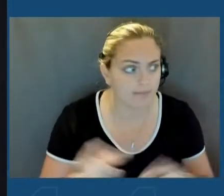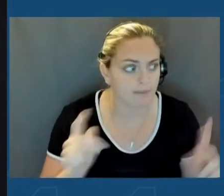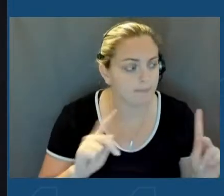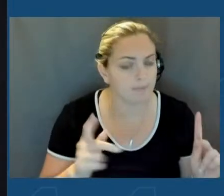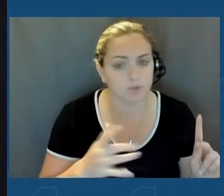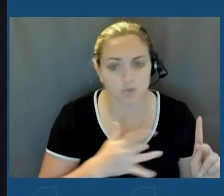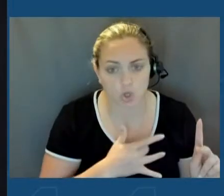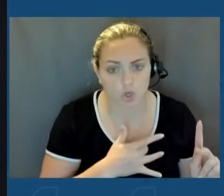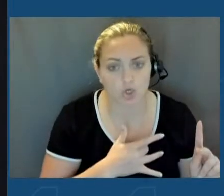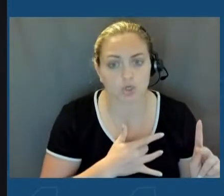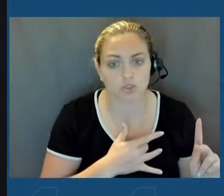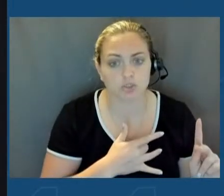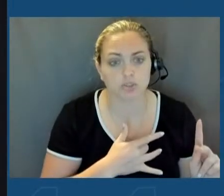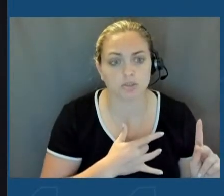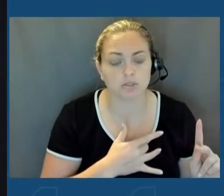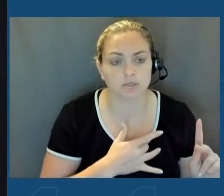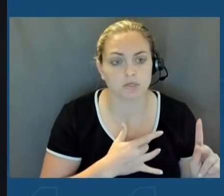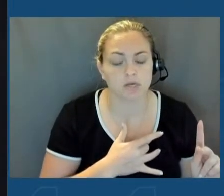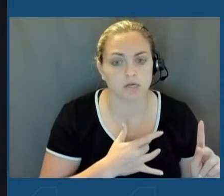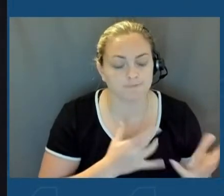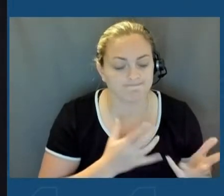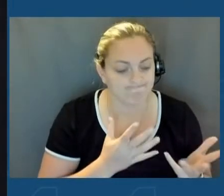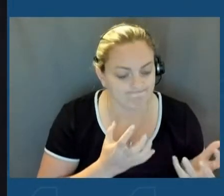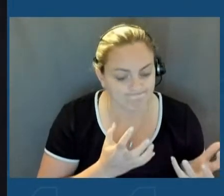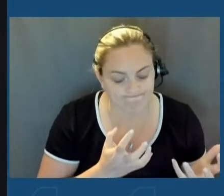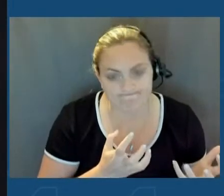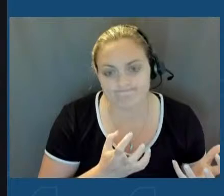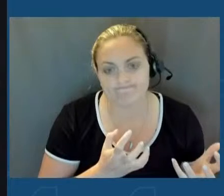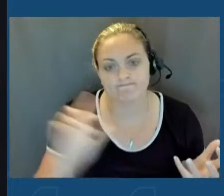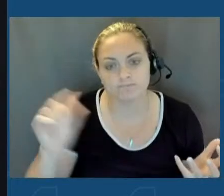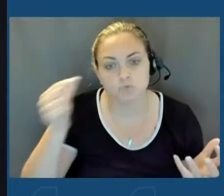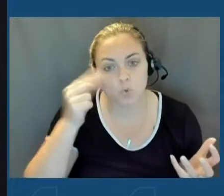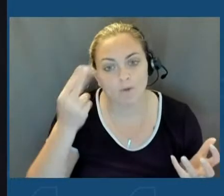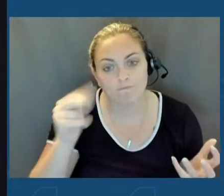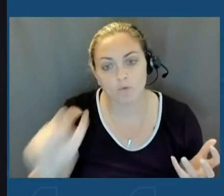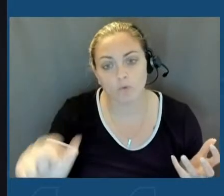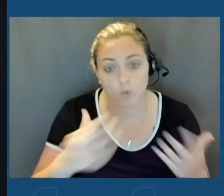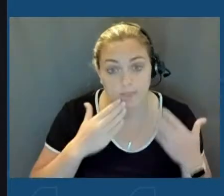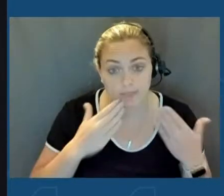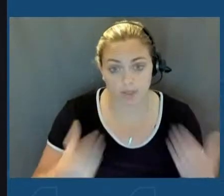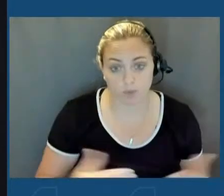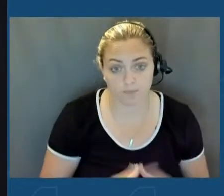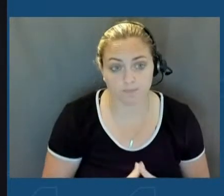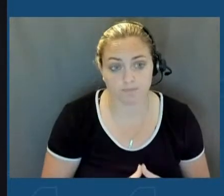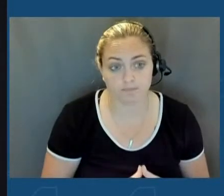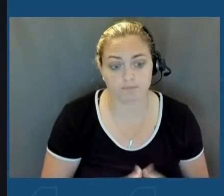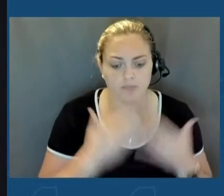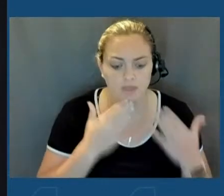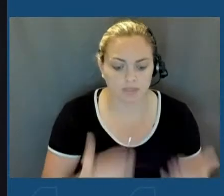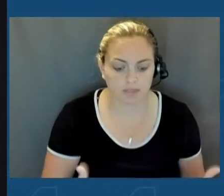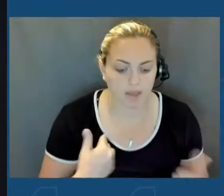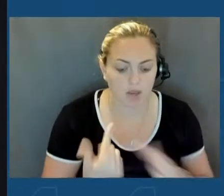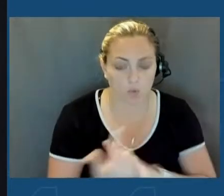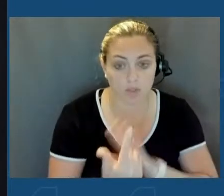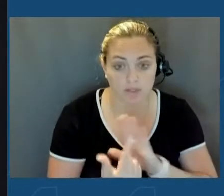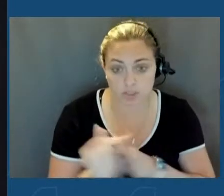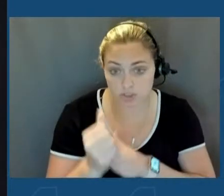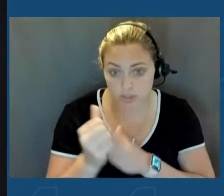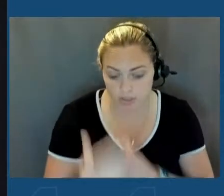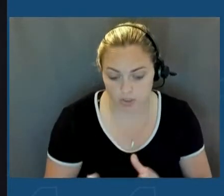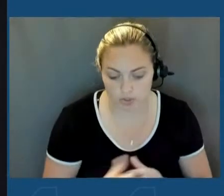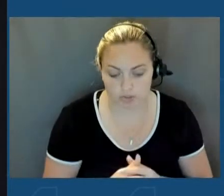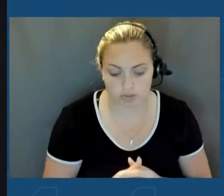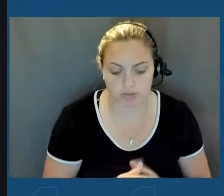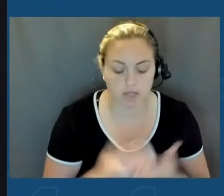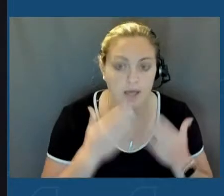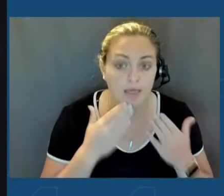hearts are crying out for. So Governor Hochul, I thank you. I thank our legislative leaders. I thank